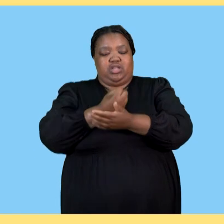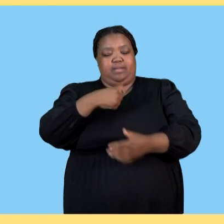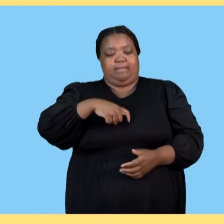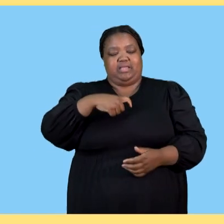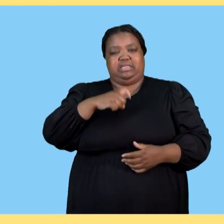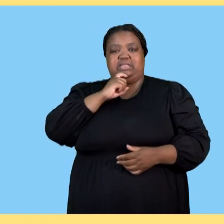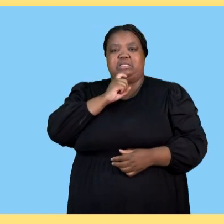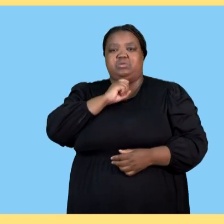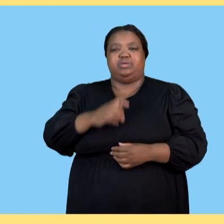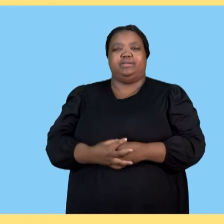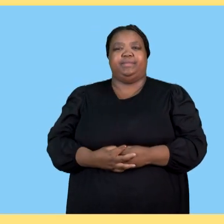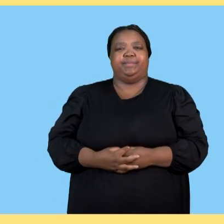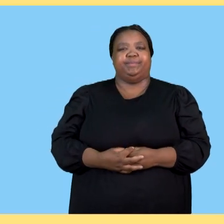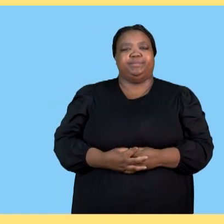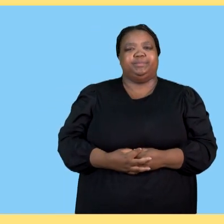stock.